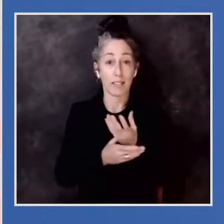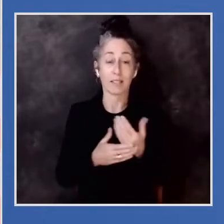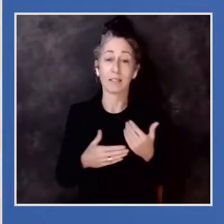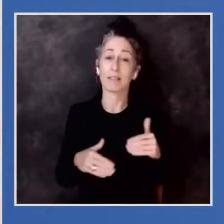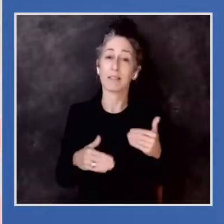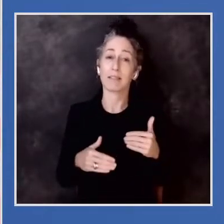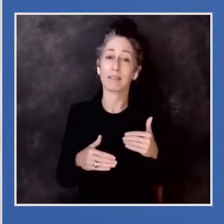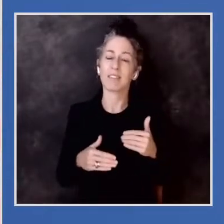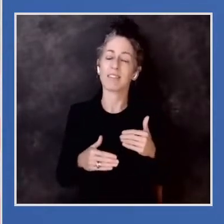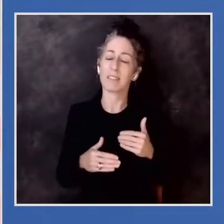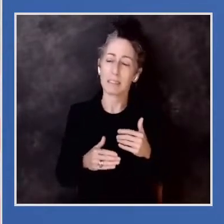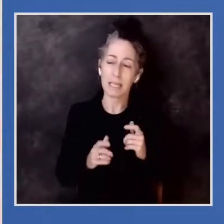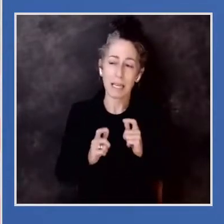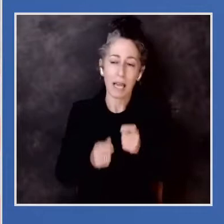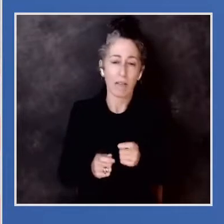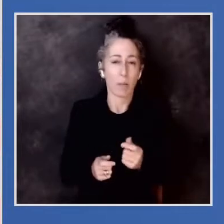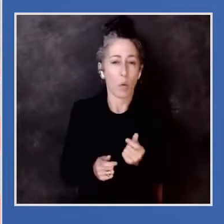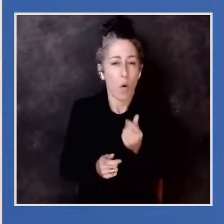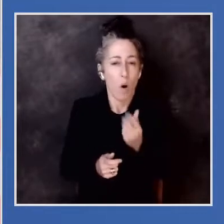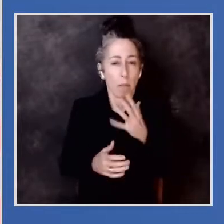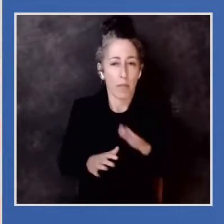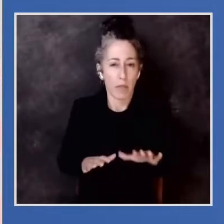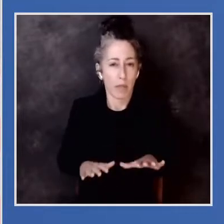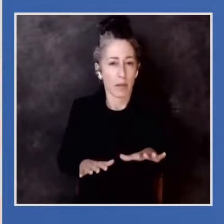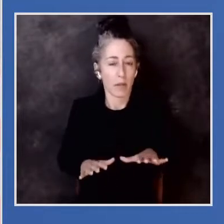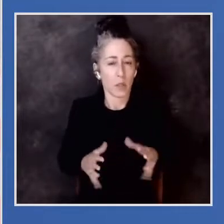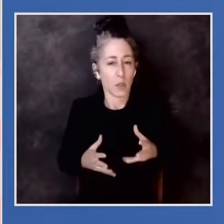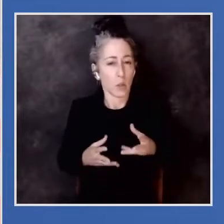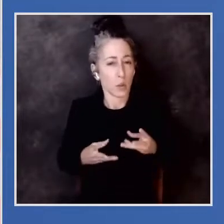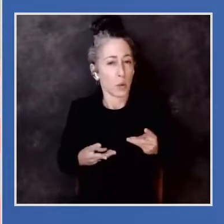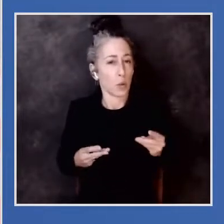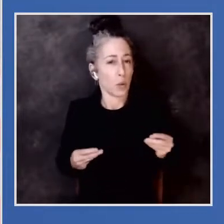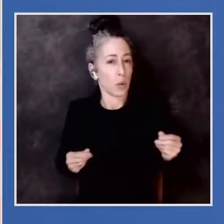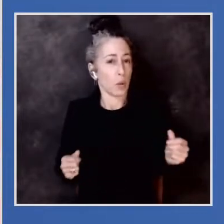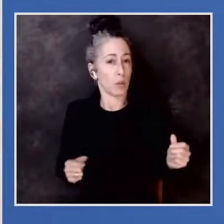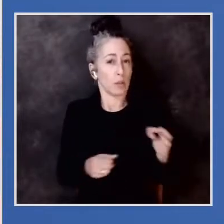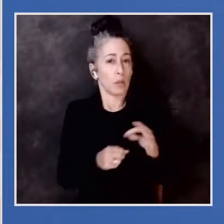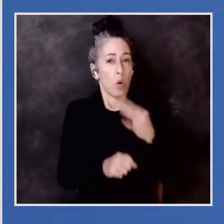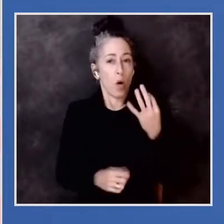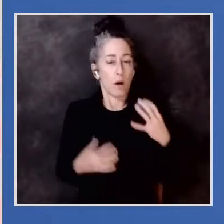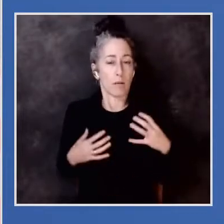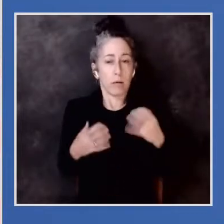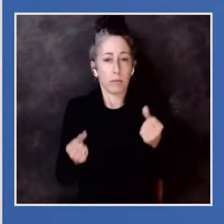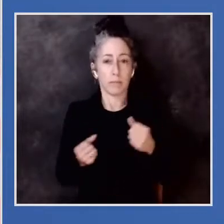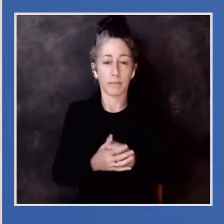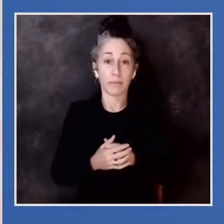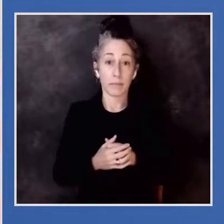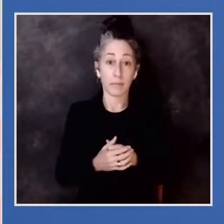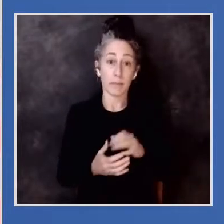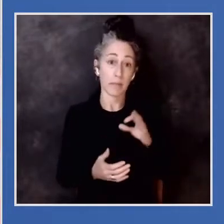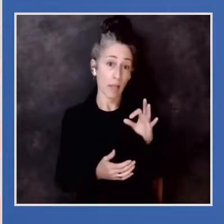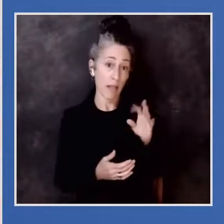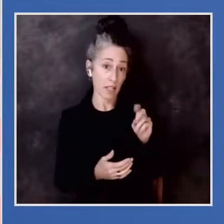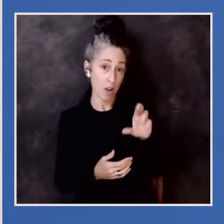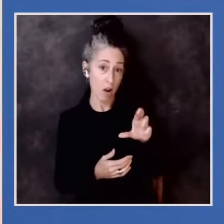soul. But it offered something else as well. FDR came looking for a